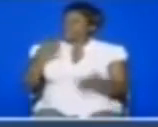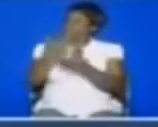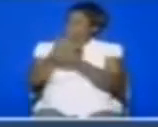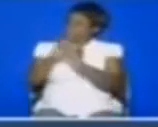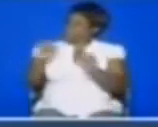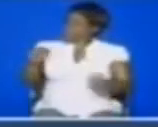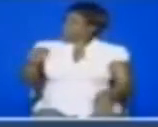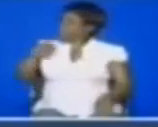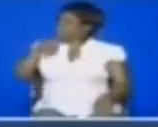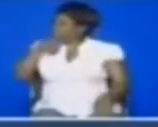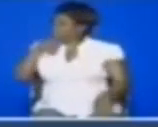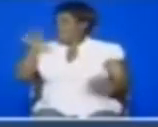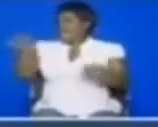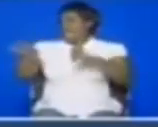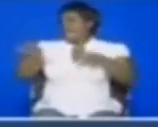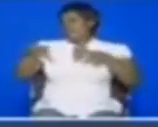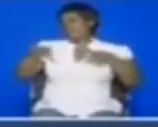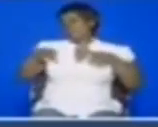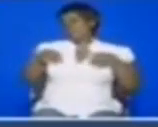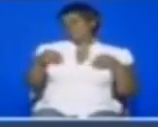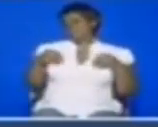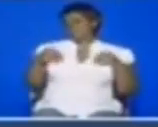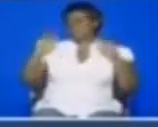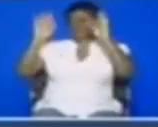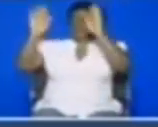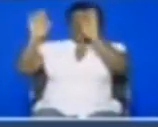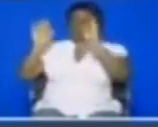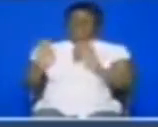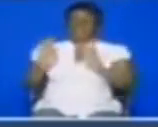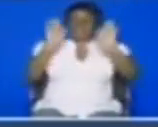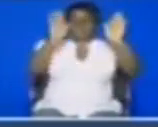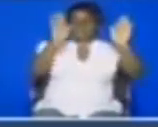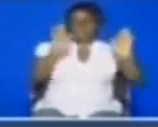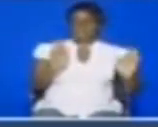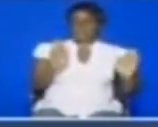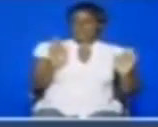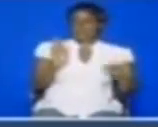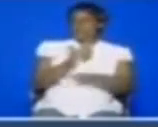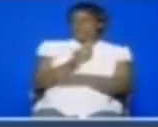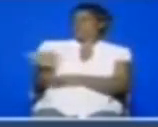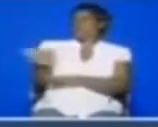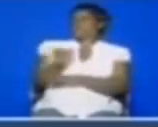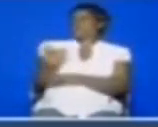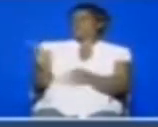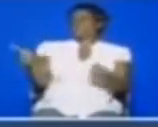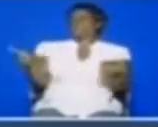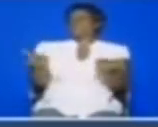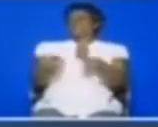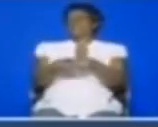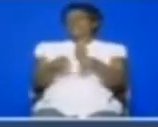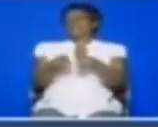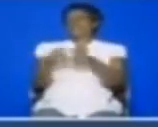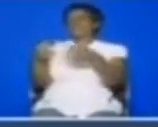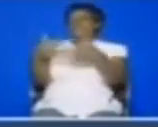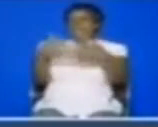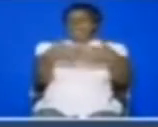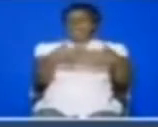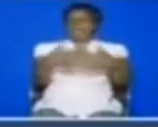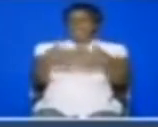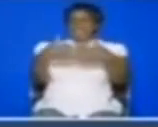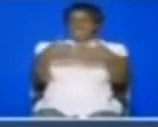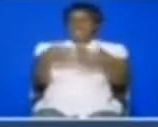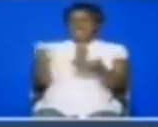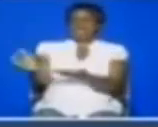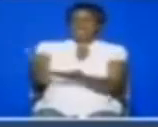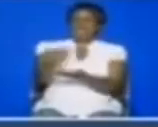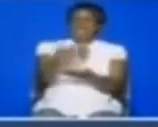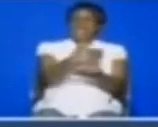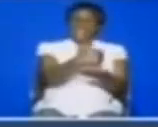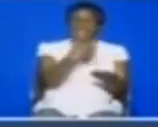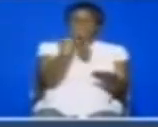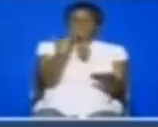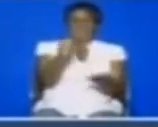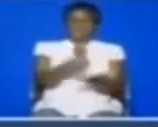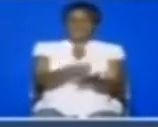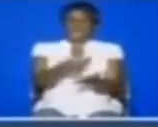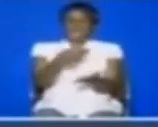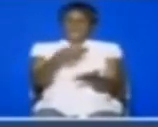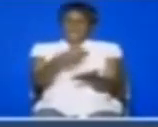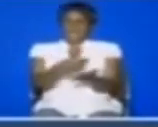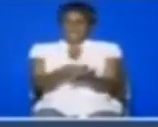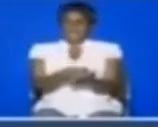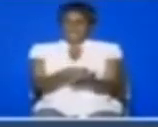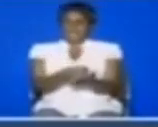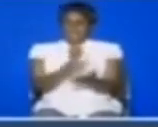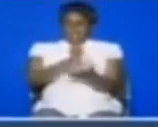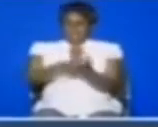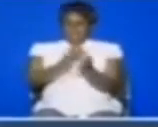president? Embrace the campaigns. Mm-hmm. Barack Obama did it in America, raising money to be able to become